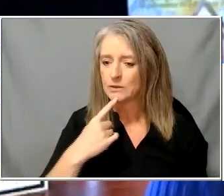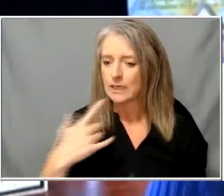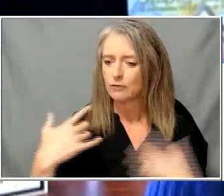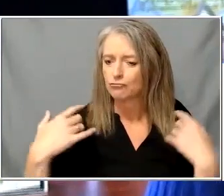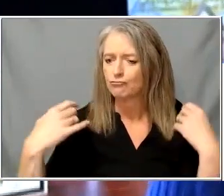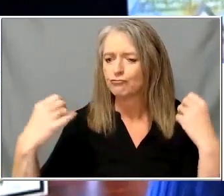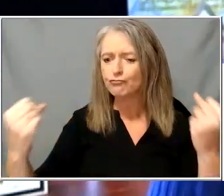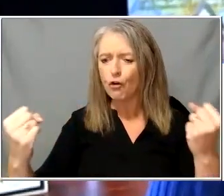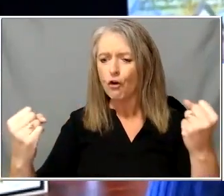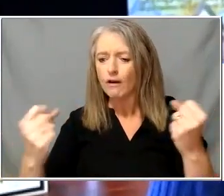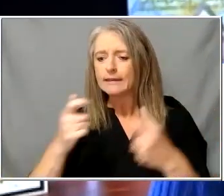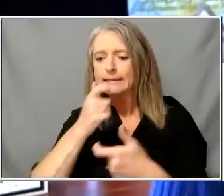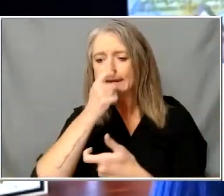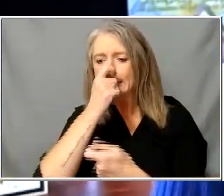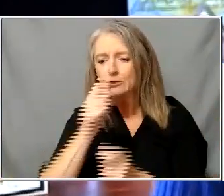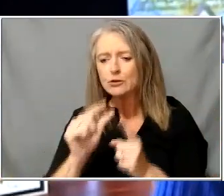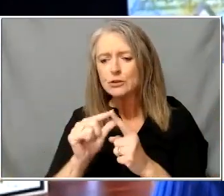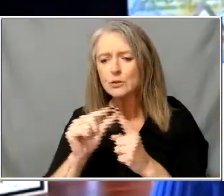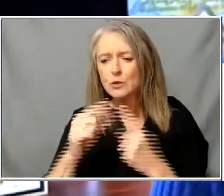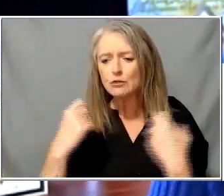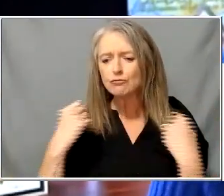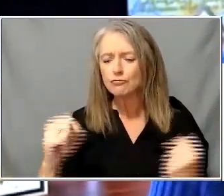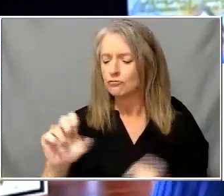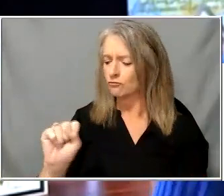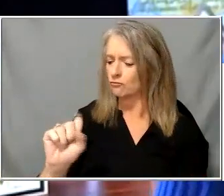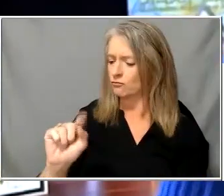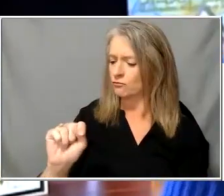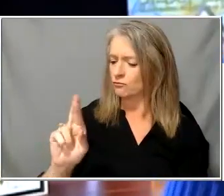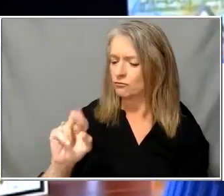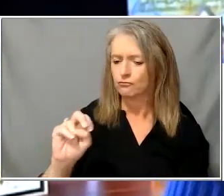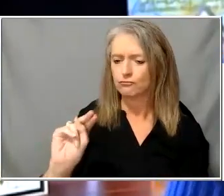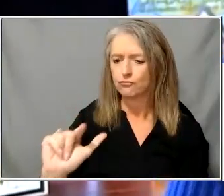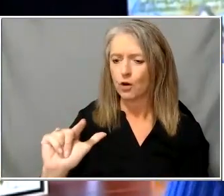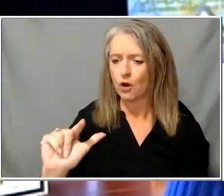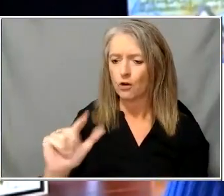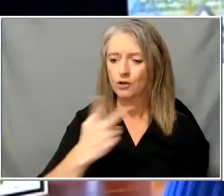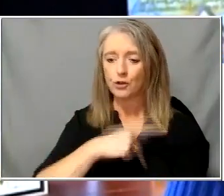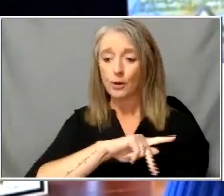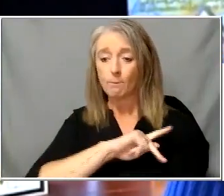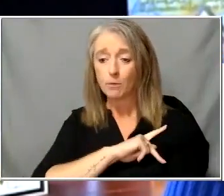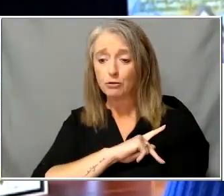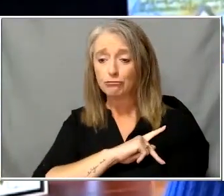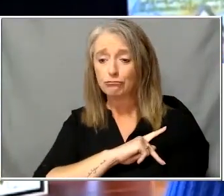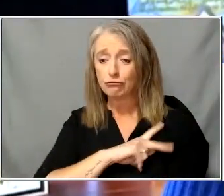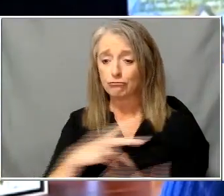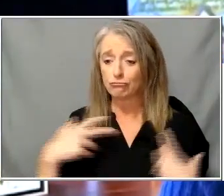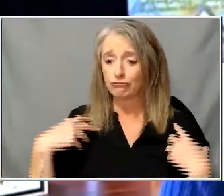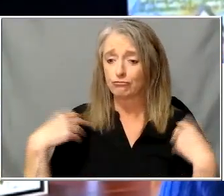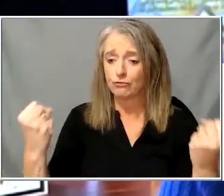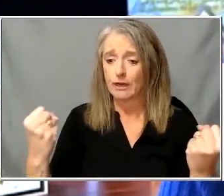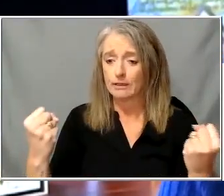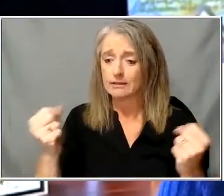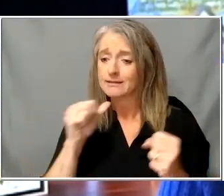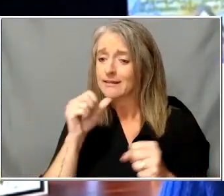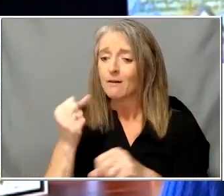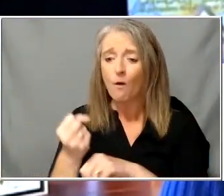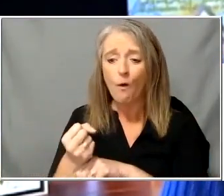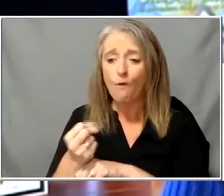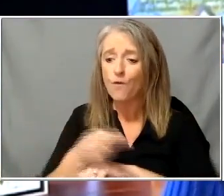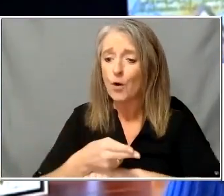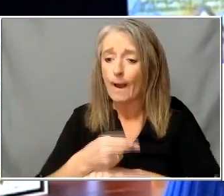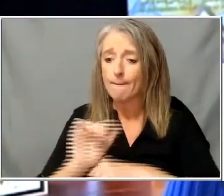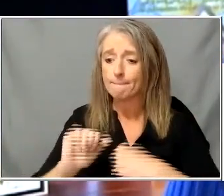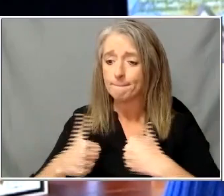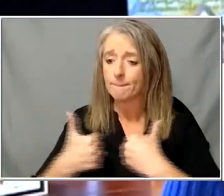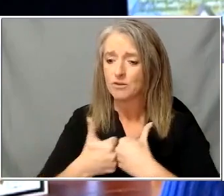strong is an interesting word, because your personal strength doesn't overcome